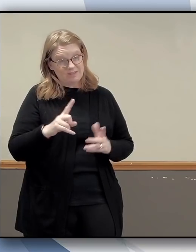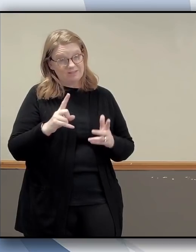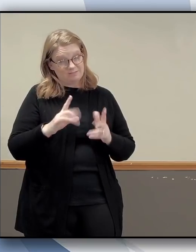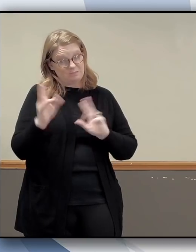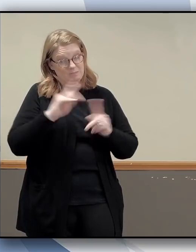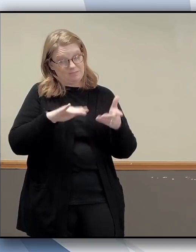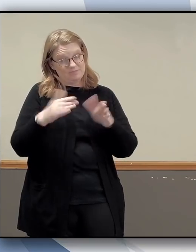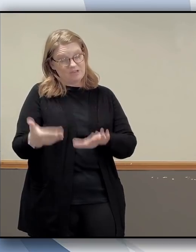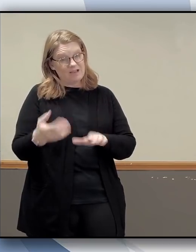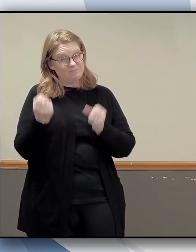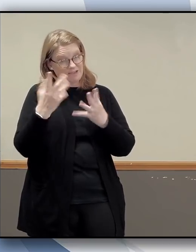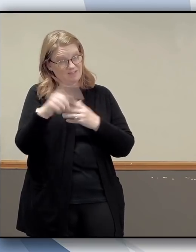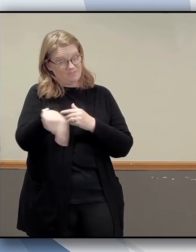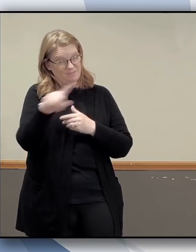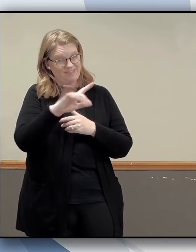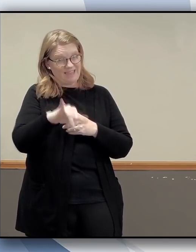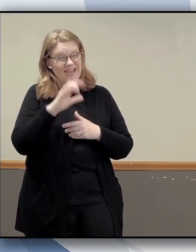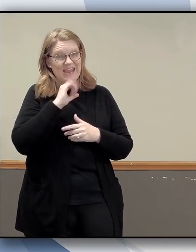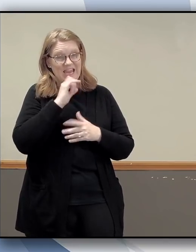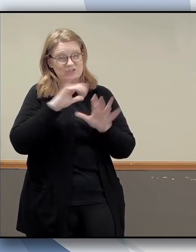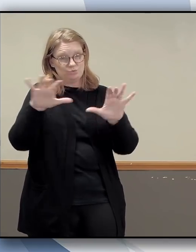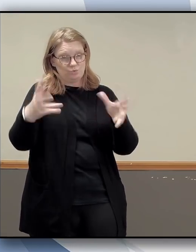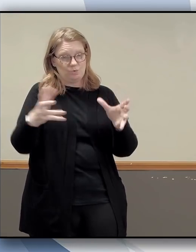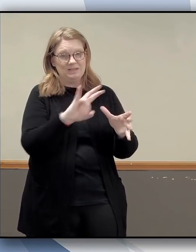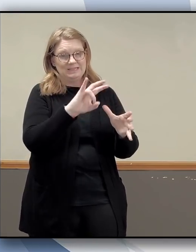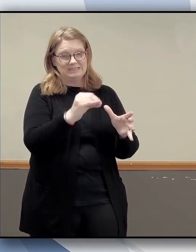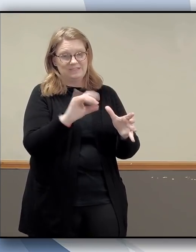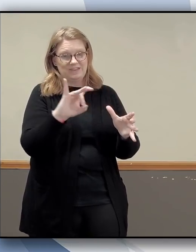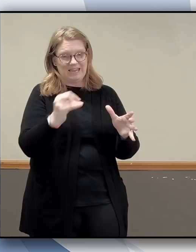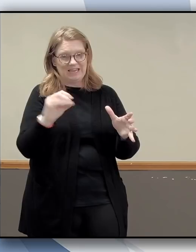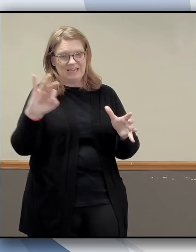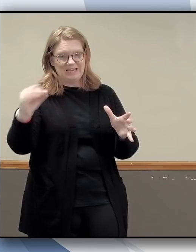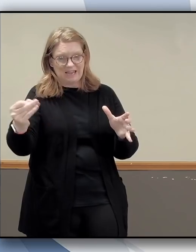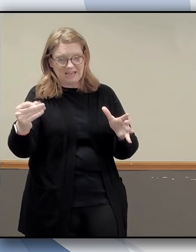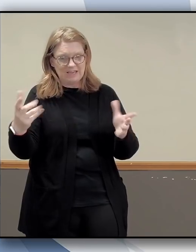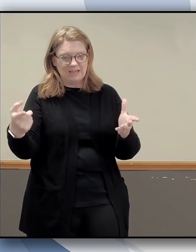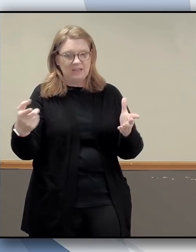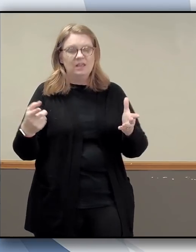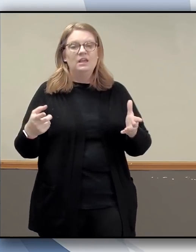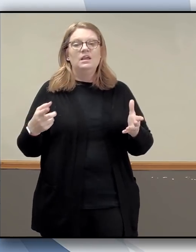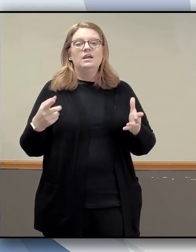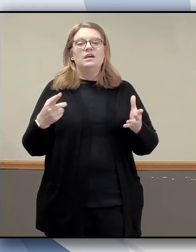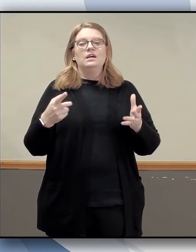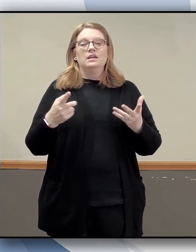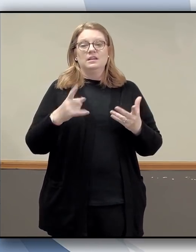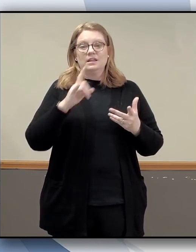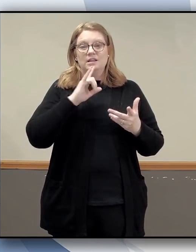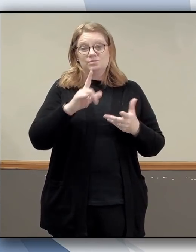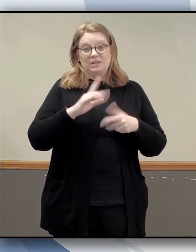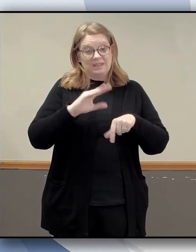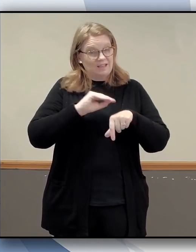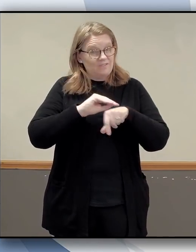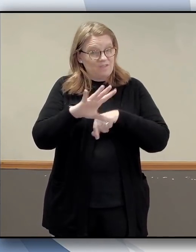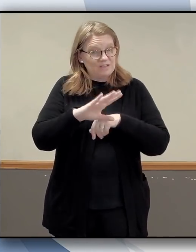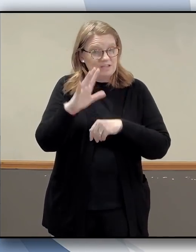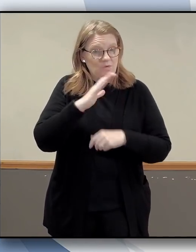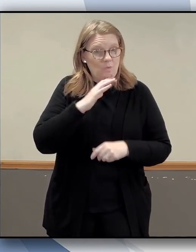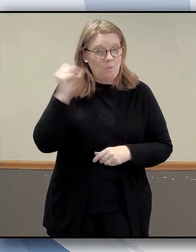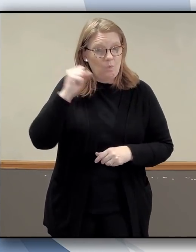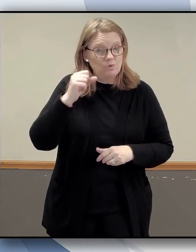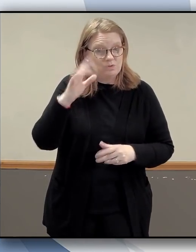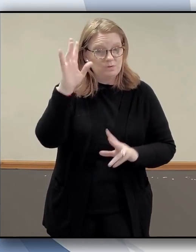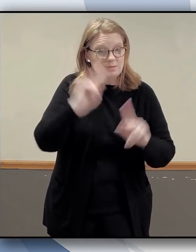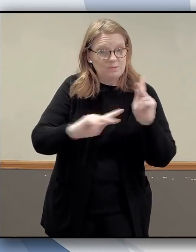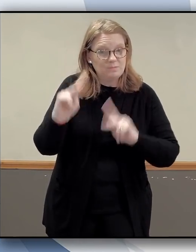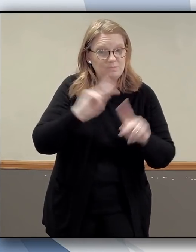away, that the COVID-19 isn't just a disease. Well, it is predominantly affecting older people. We do need to